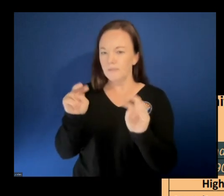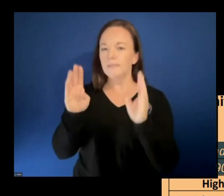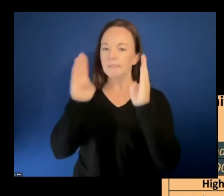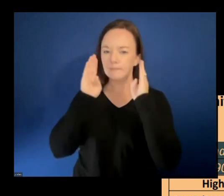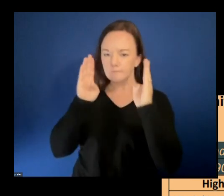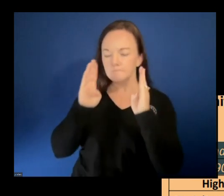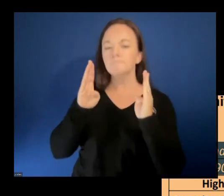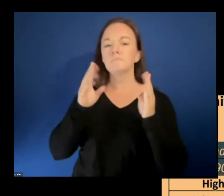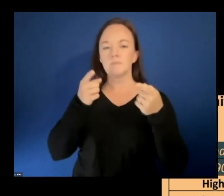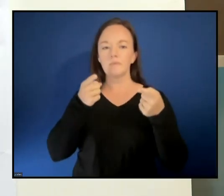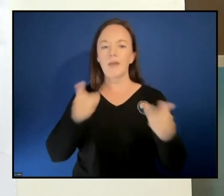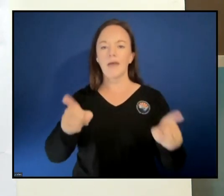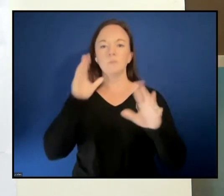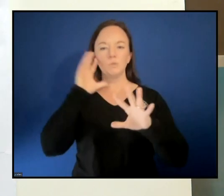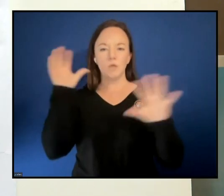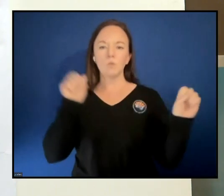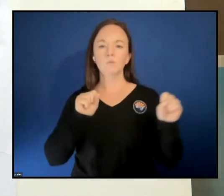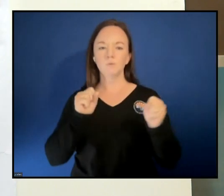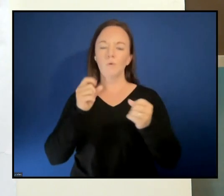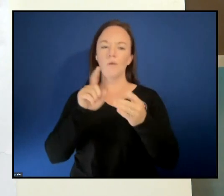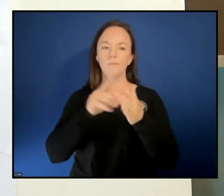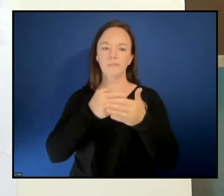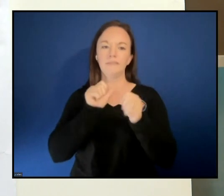continue into the middle part of the week.